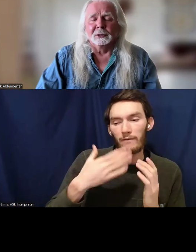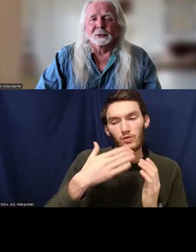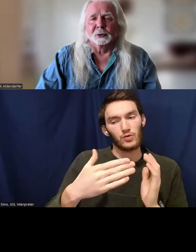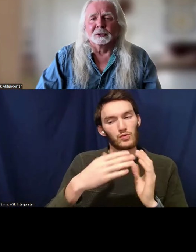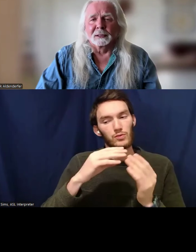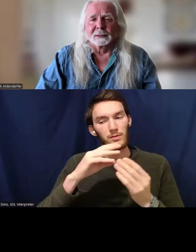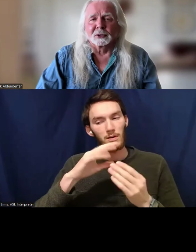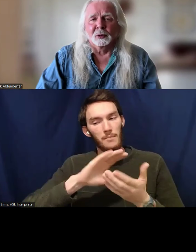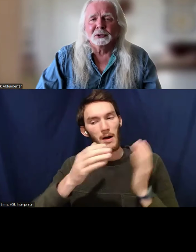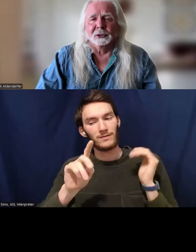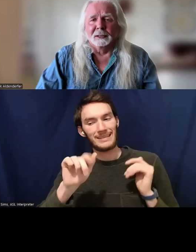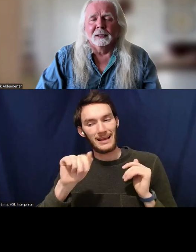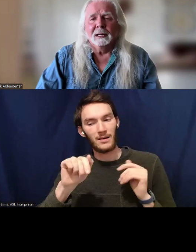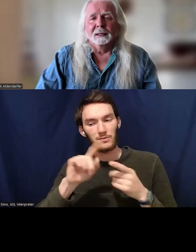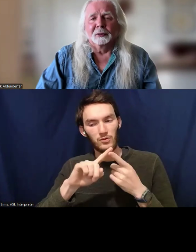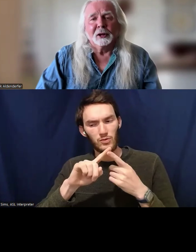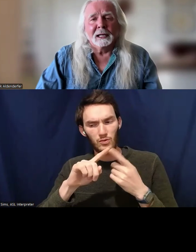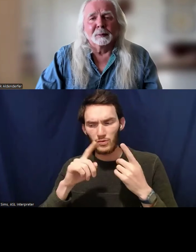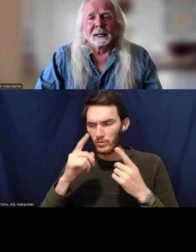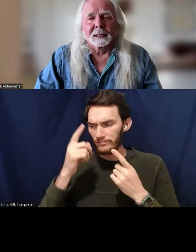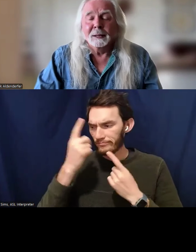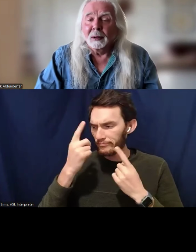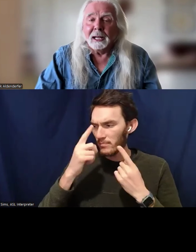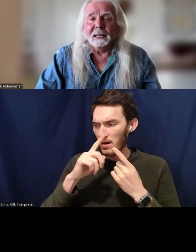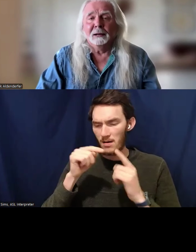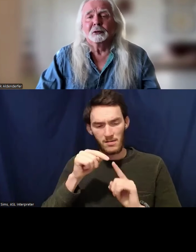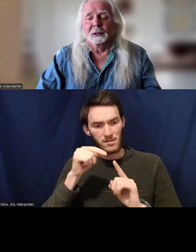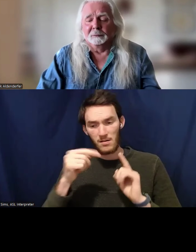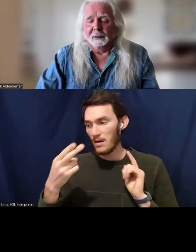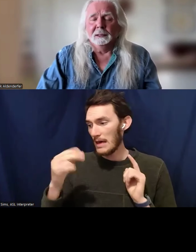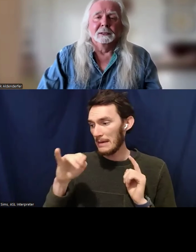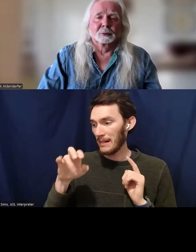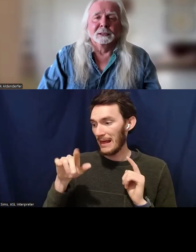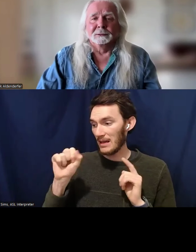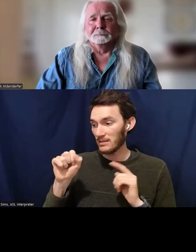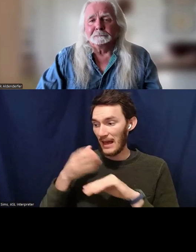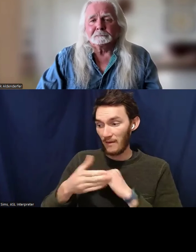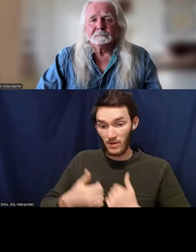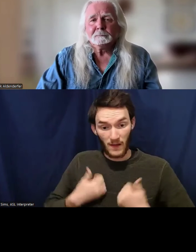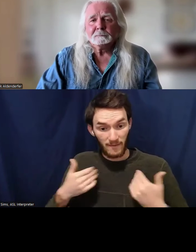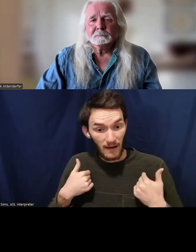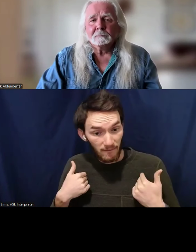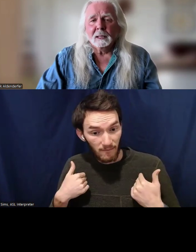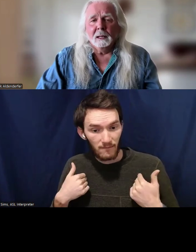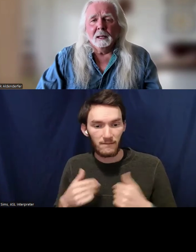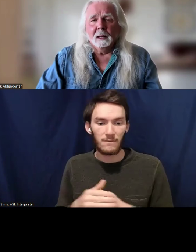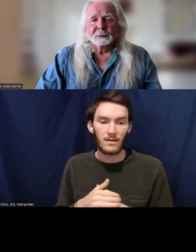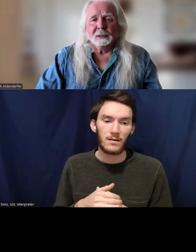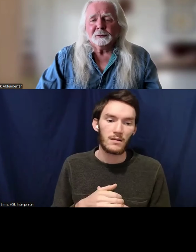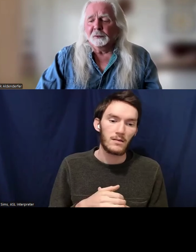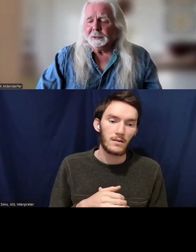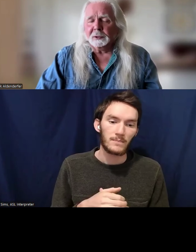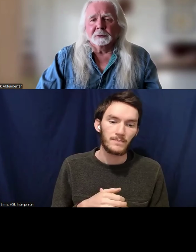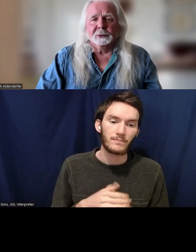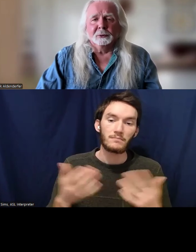that we can use to address this question of thinking about a Himalayan afterlife in this region. So